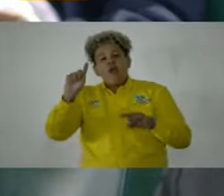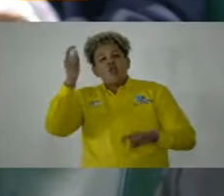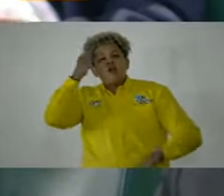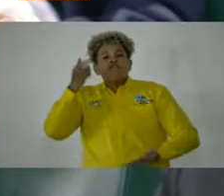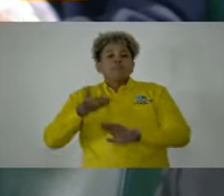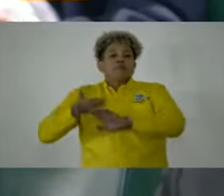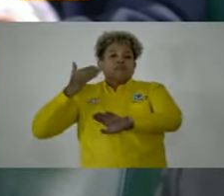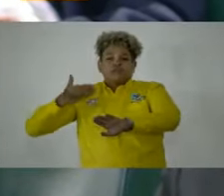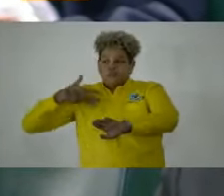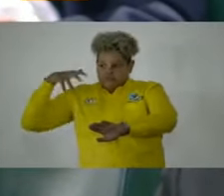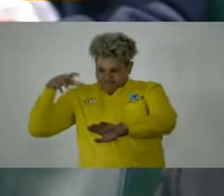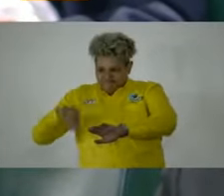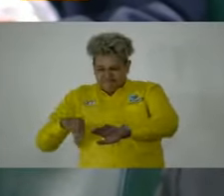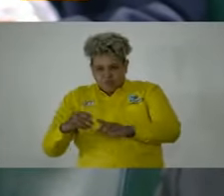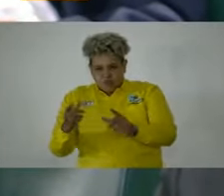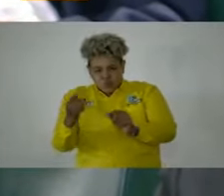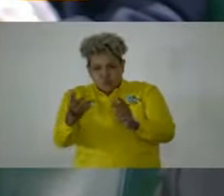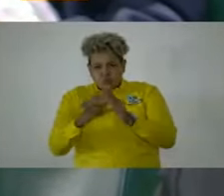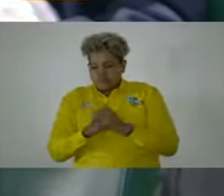government.